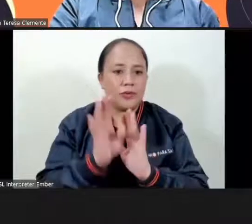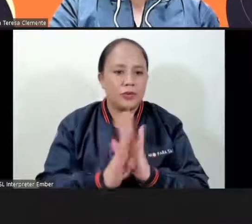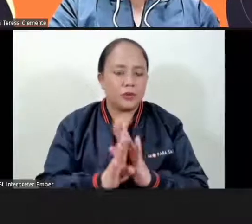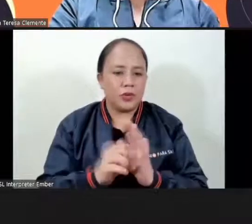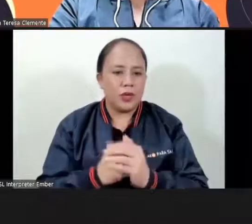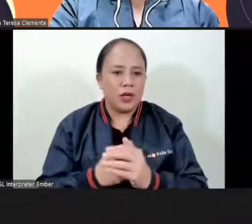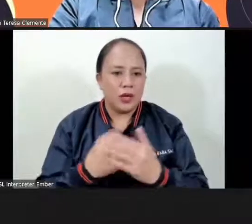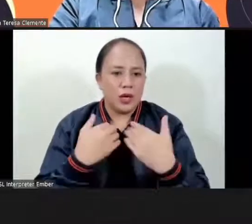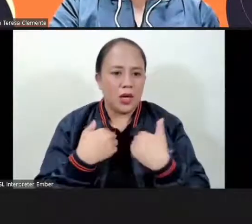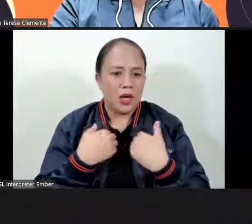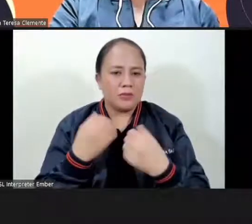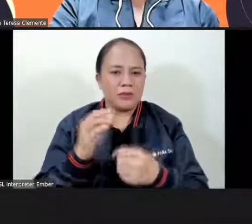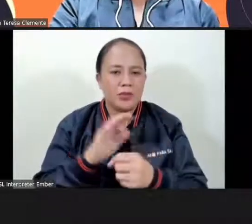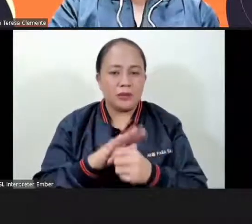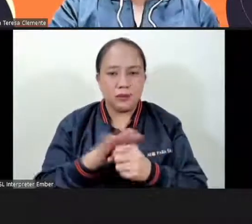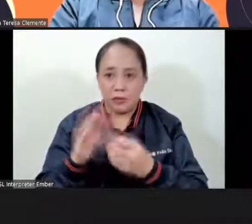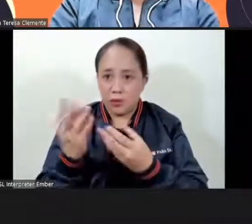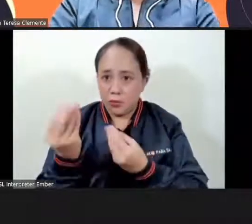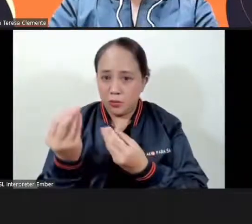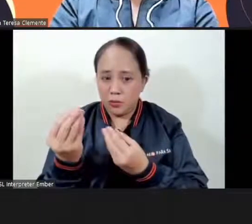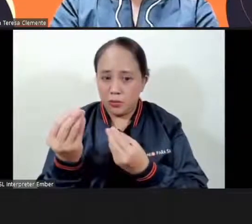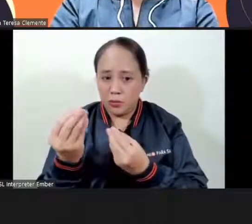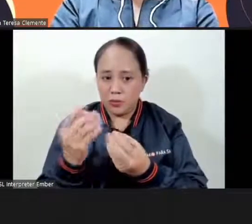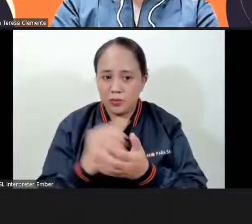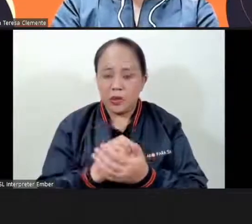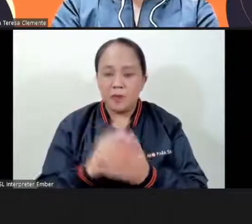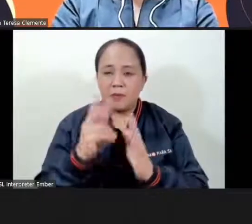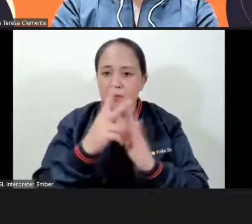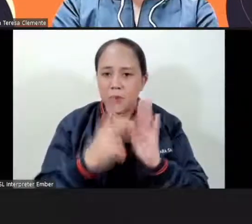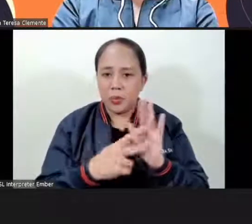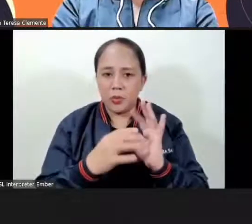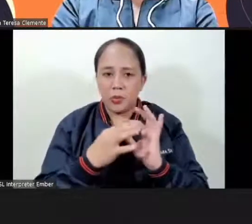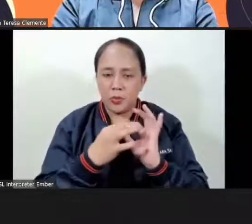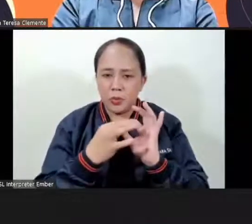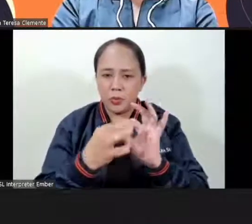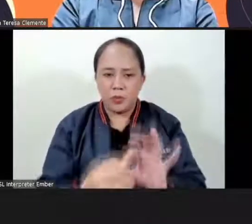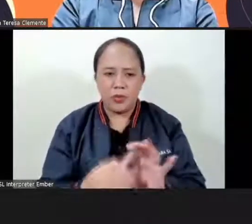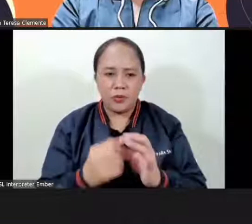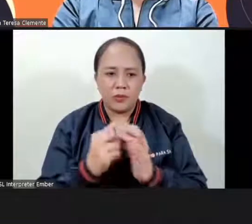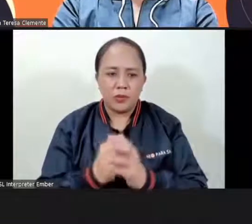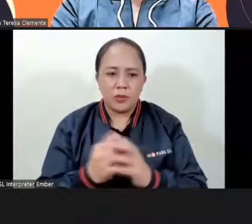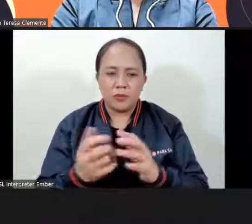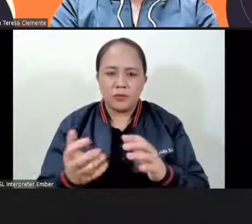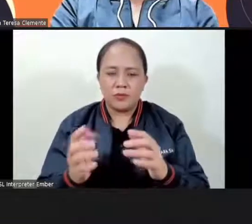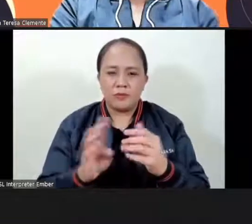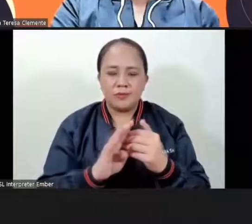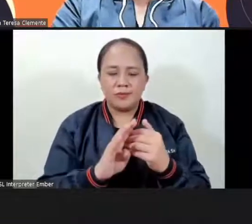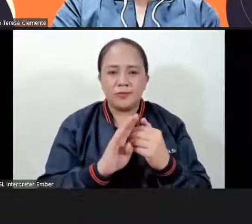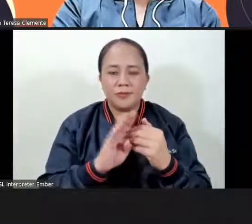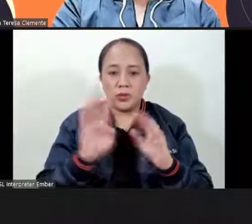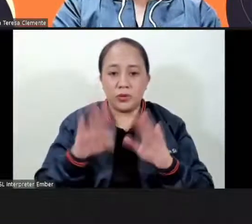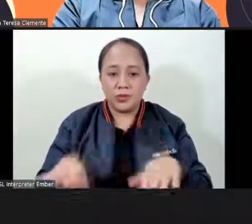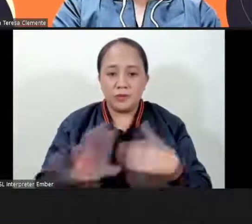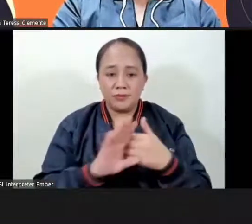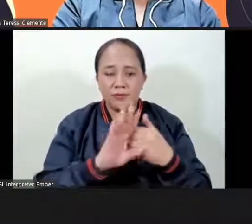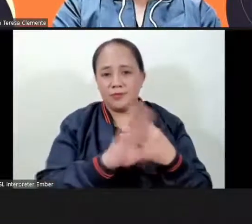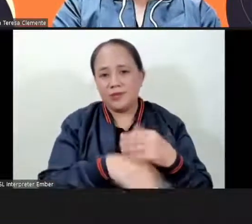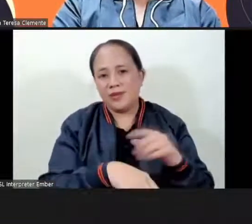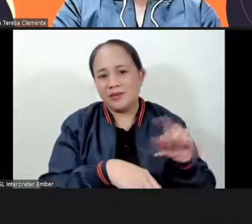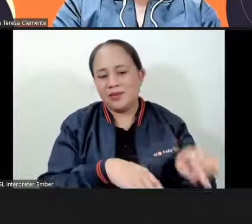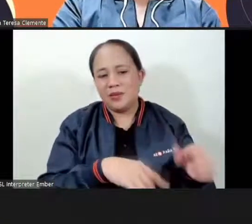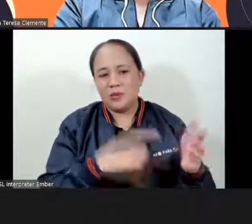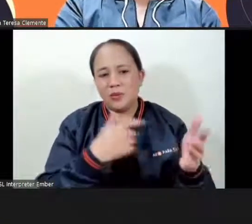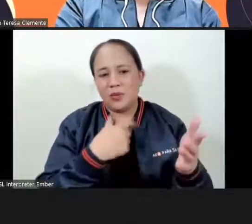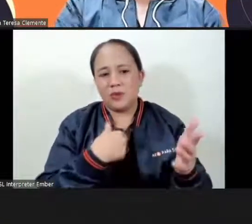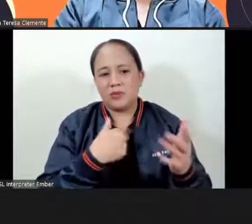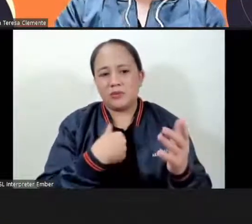there any updated or issued policy concerning the reintegration of children considering the implemented